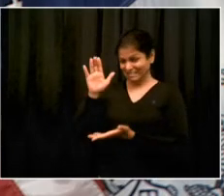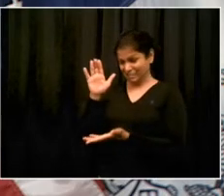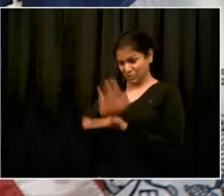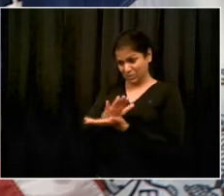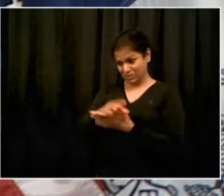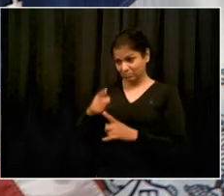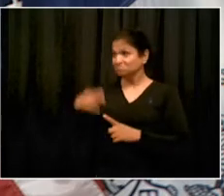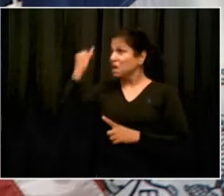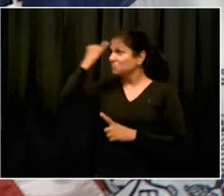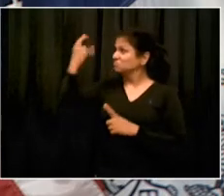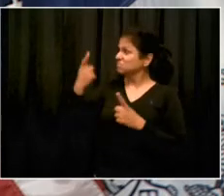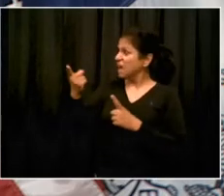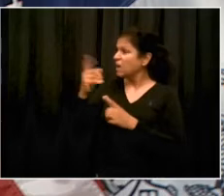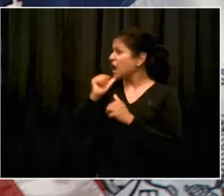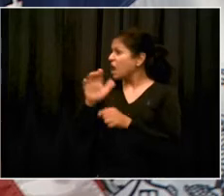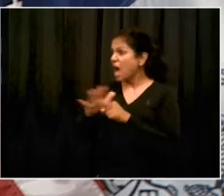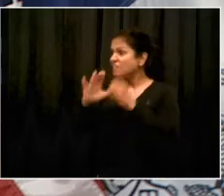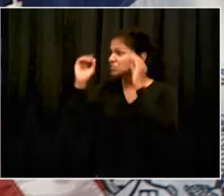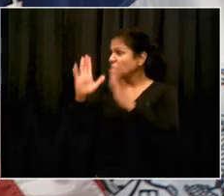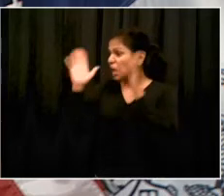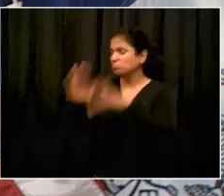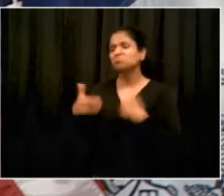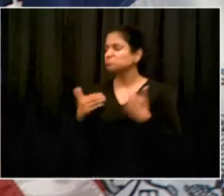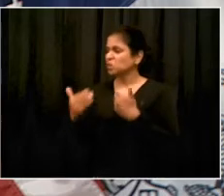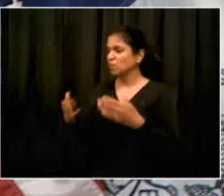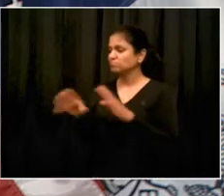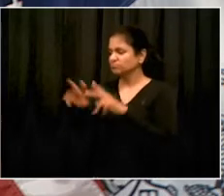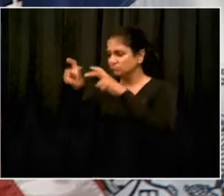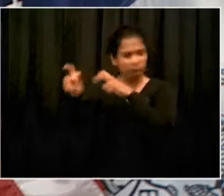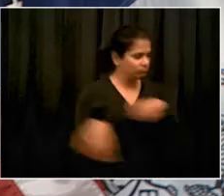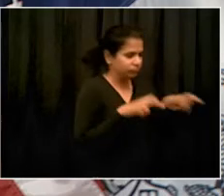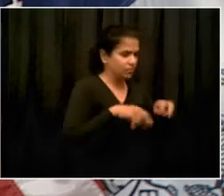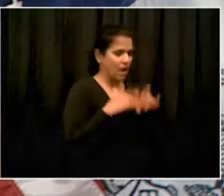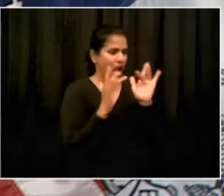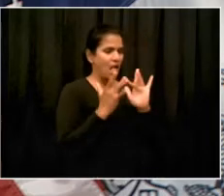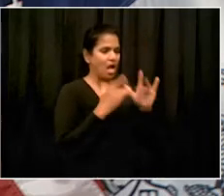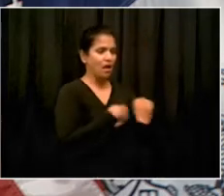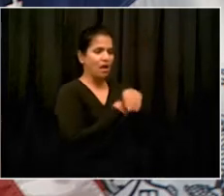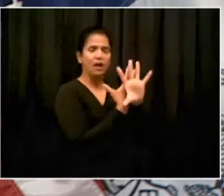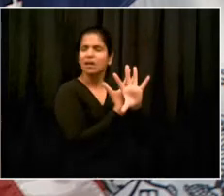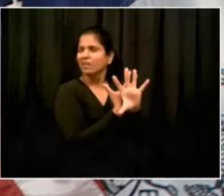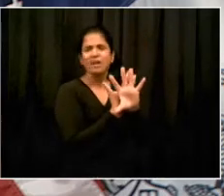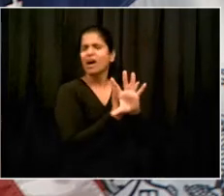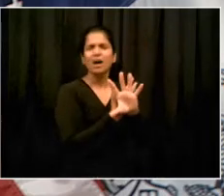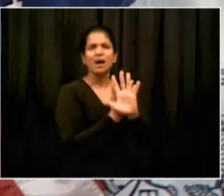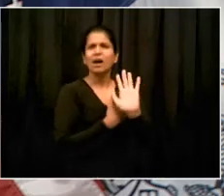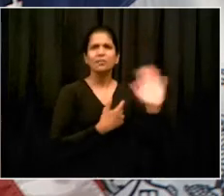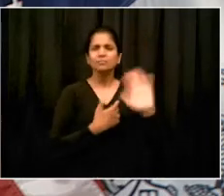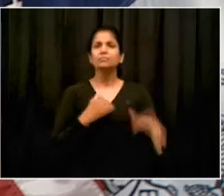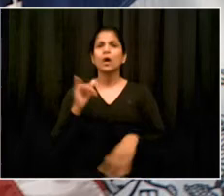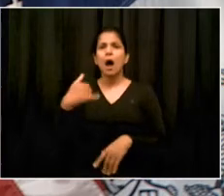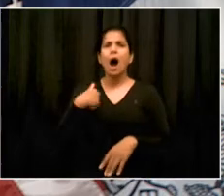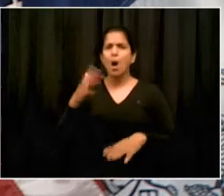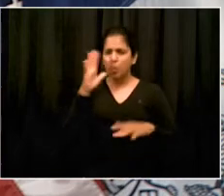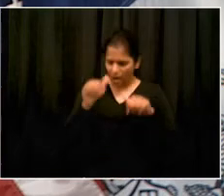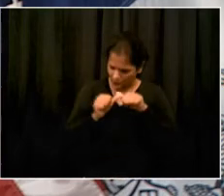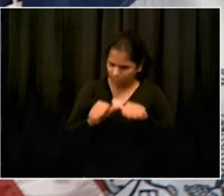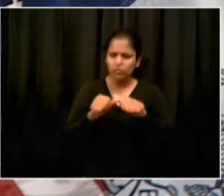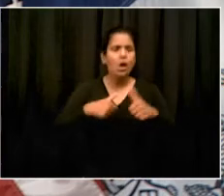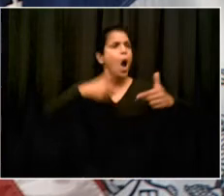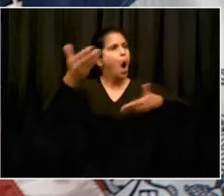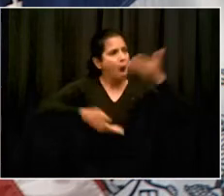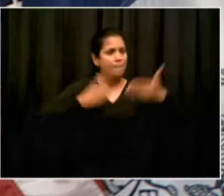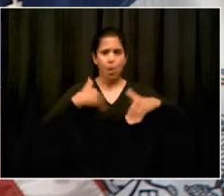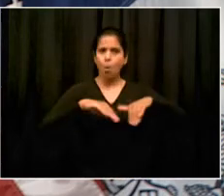now. We will continue to send as many educators in as needed. You're right, some have come from the